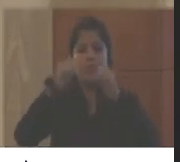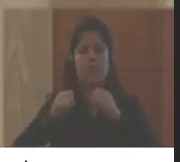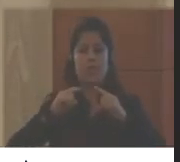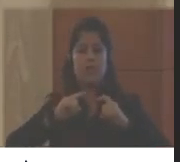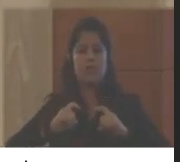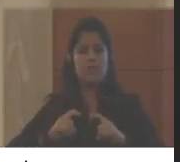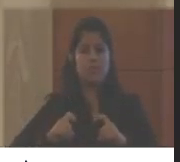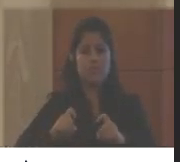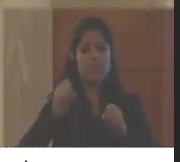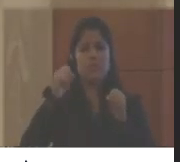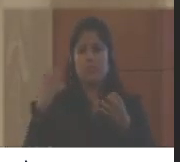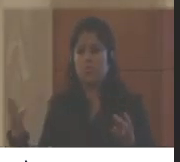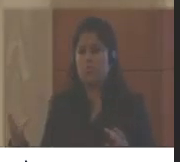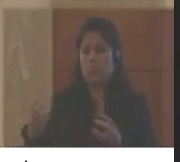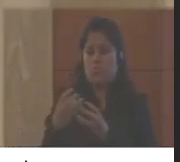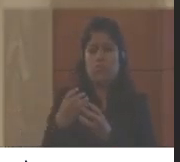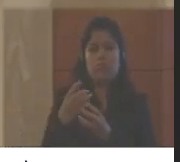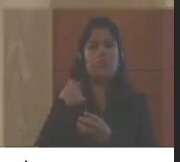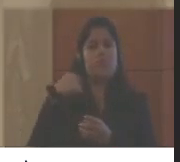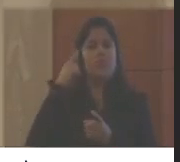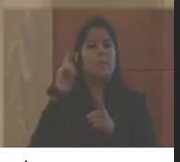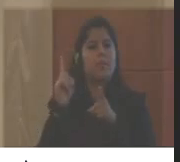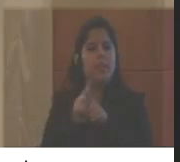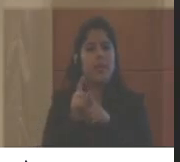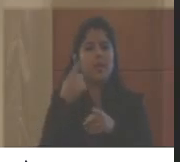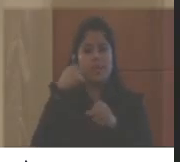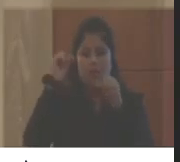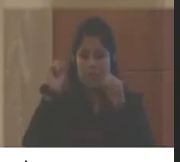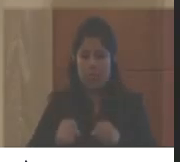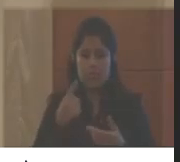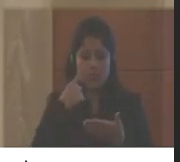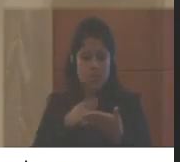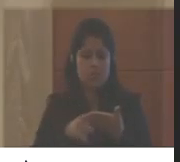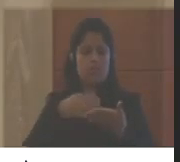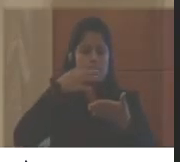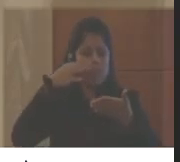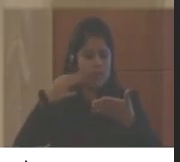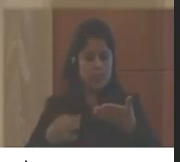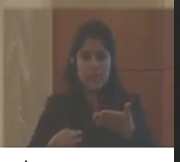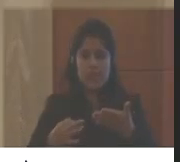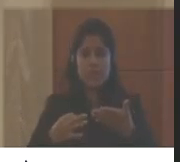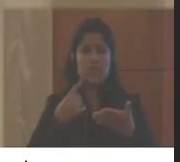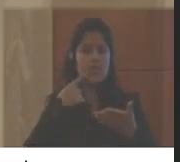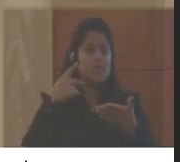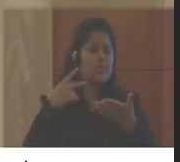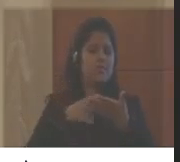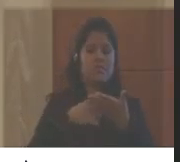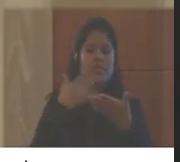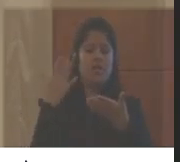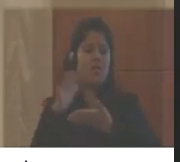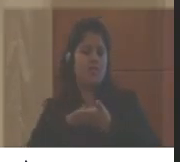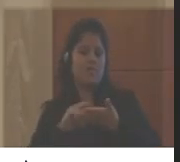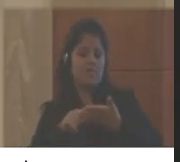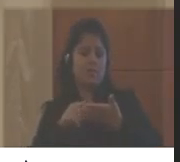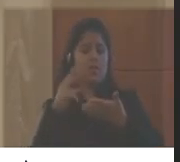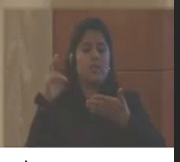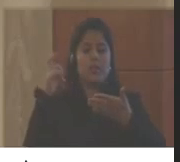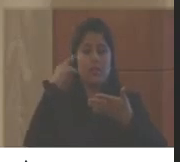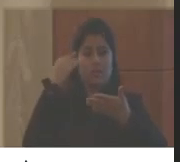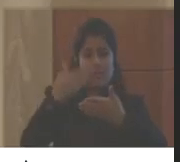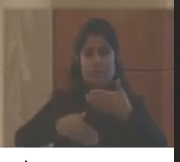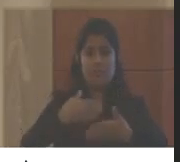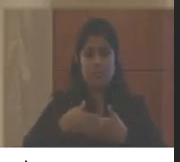risks historically, and that is being built by the community, private, and public sectors,